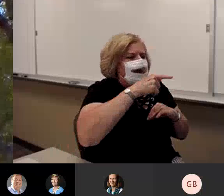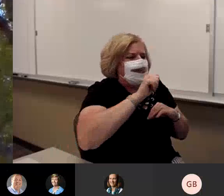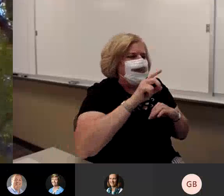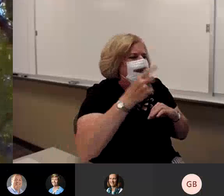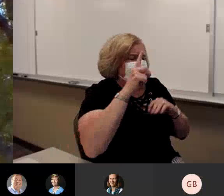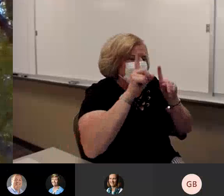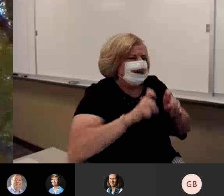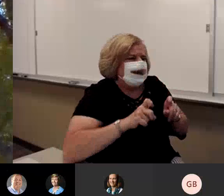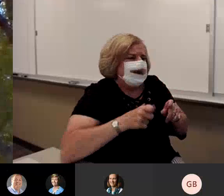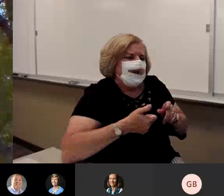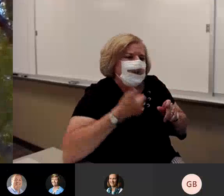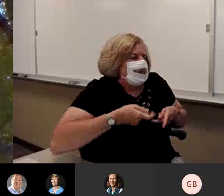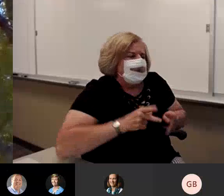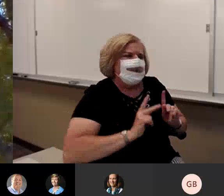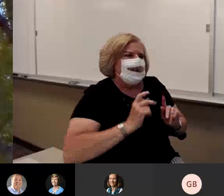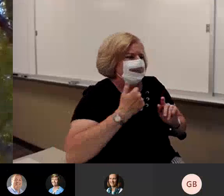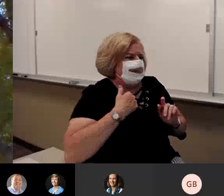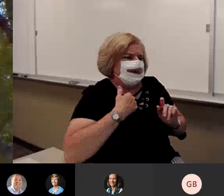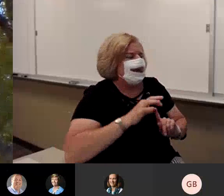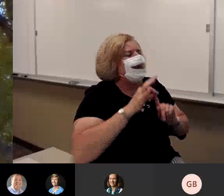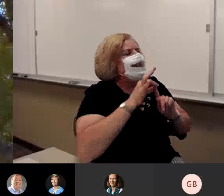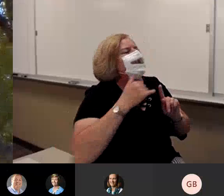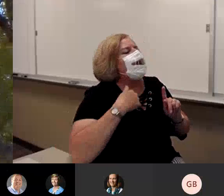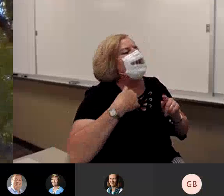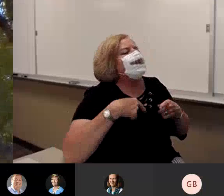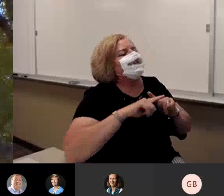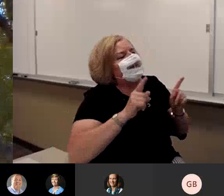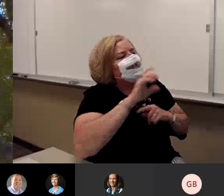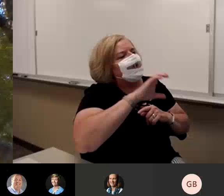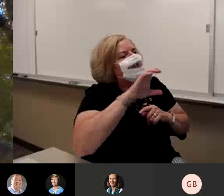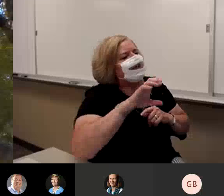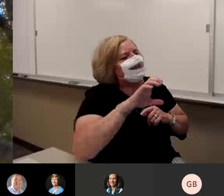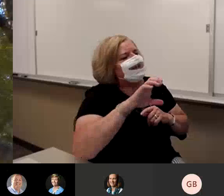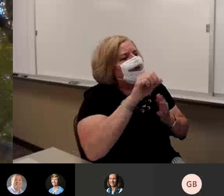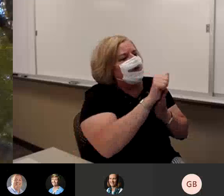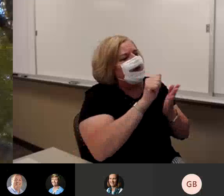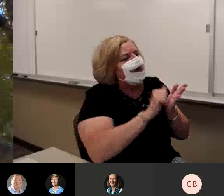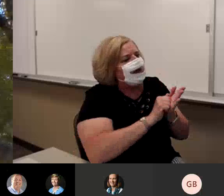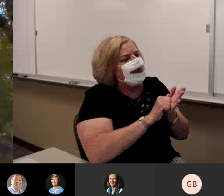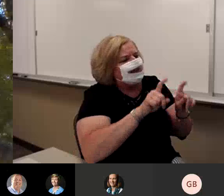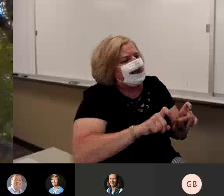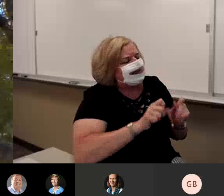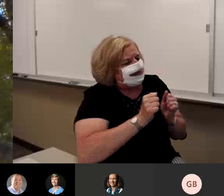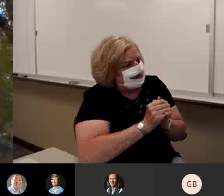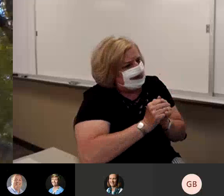it. It won't let me. So unless I had a different center account, right, to test it with.